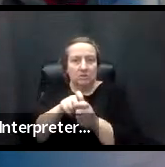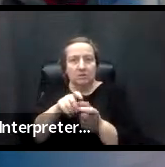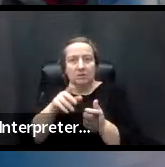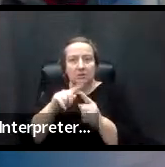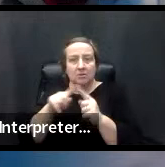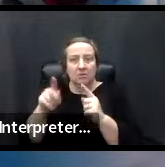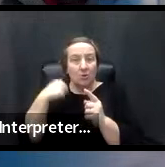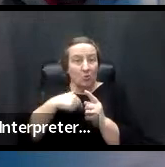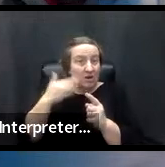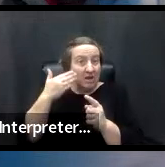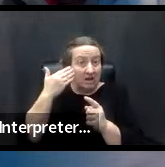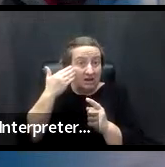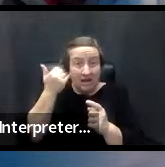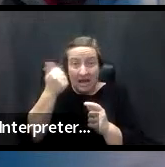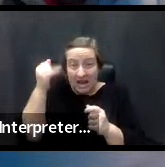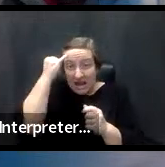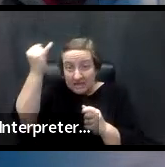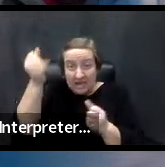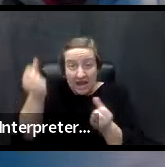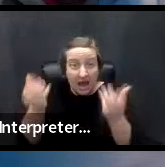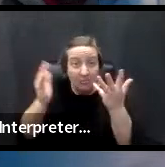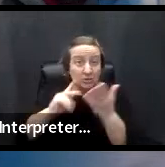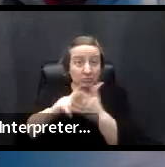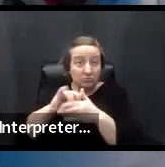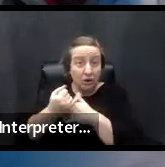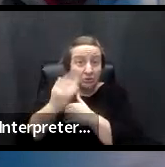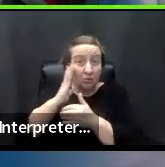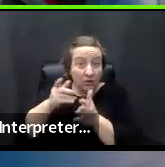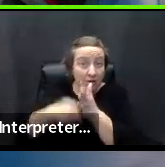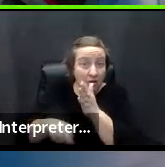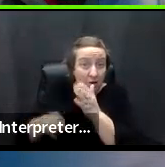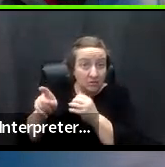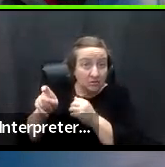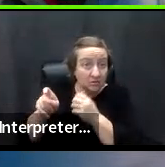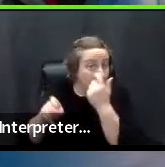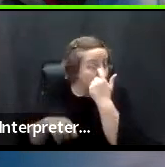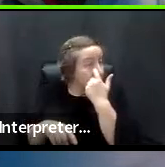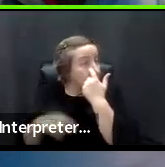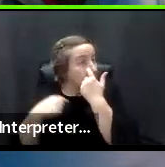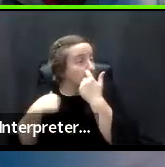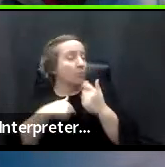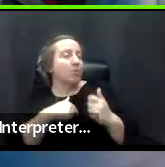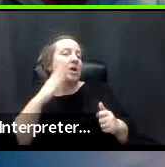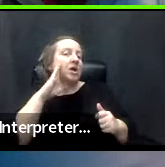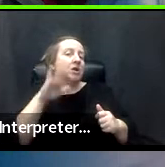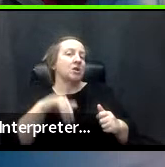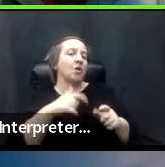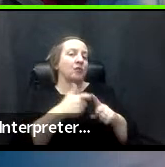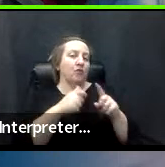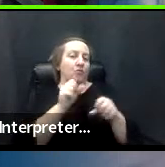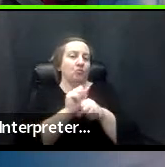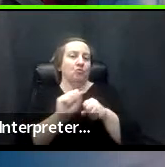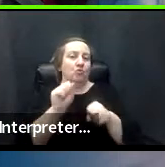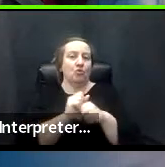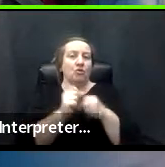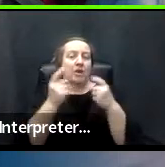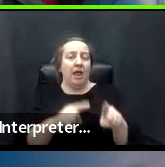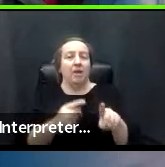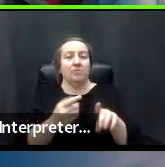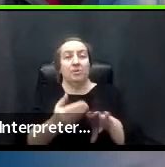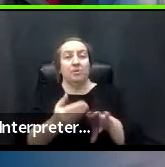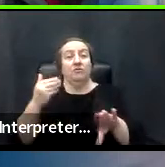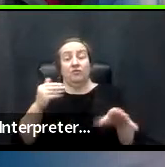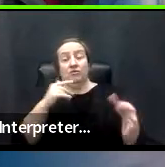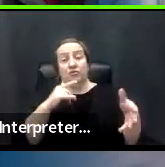if we know any idea of about what our project would cost. Yeah, so we know based on work that was done on the prior